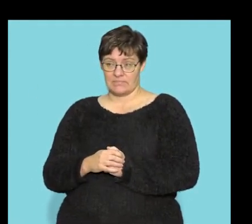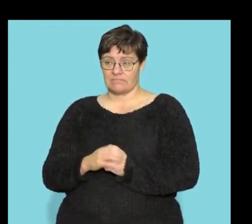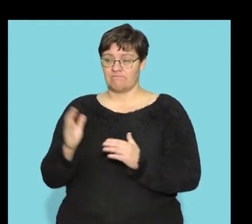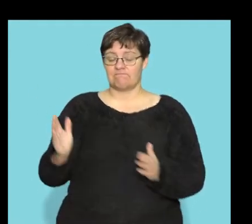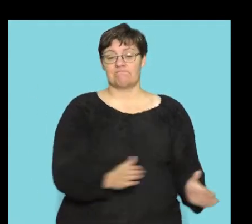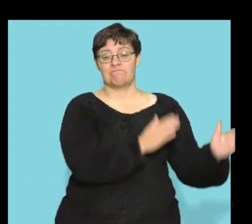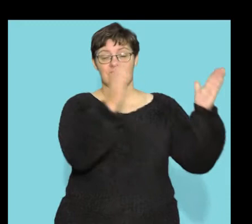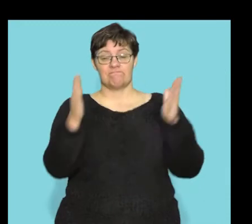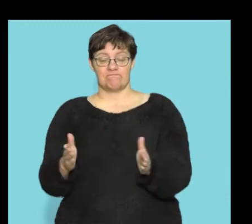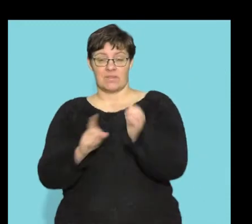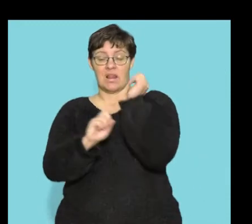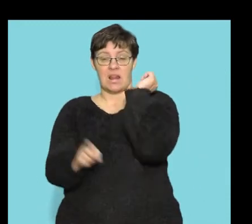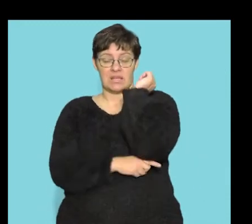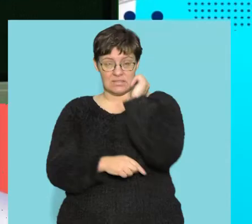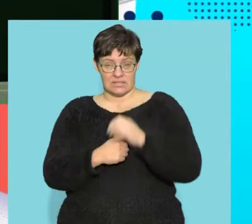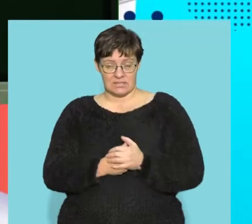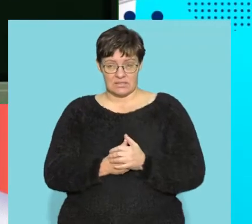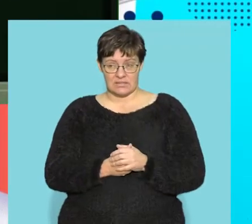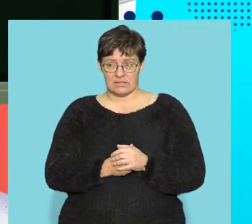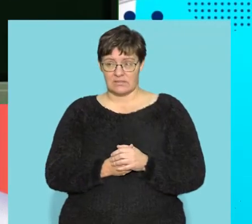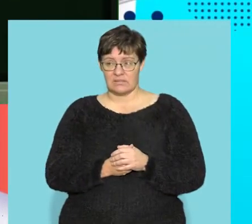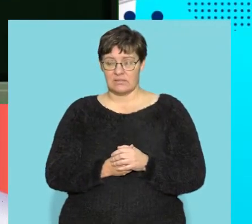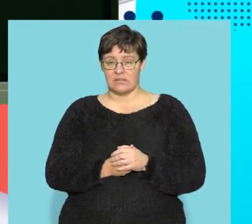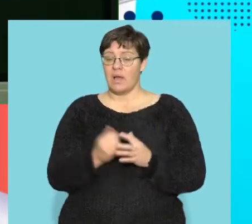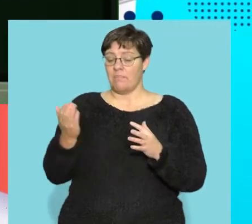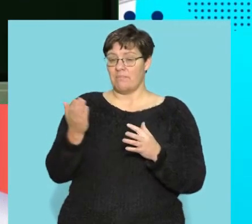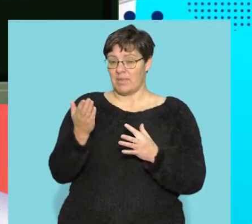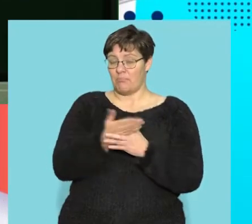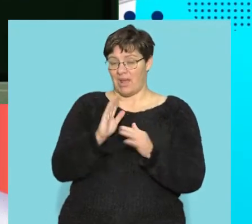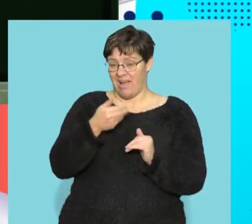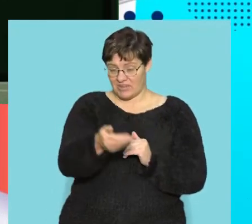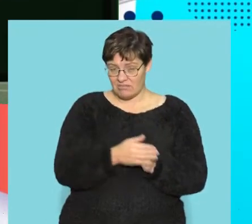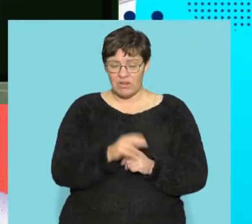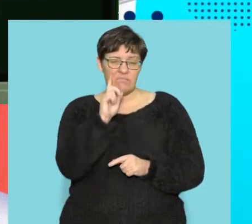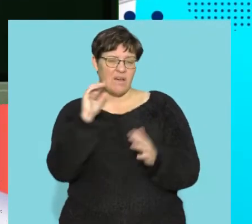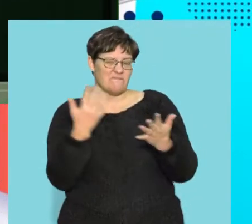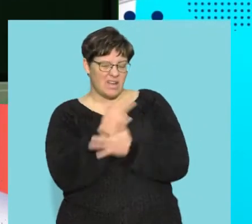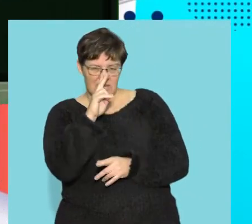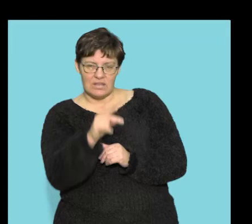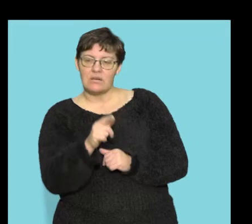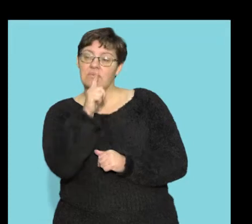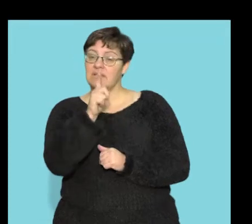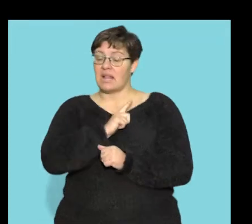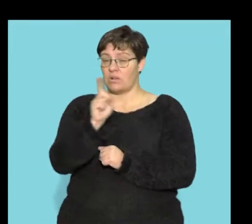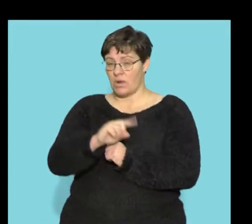here, last one that is just before the break, let's just go through it very quickly. We are told here that insurance included